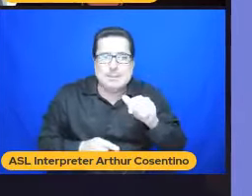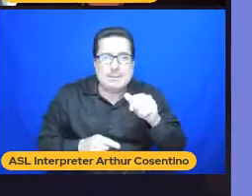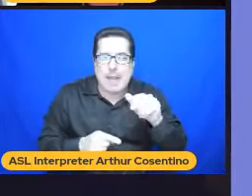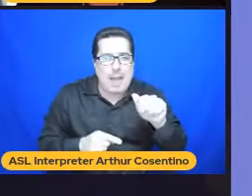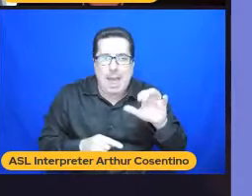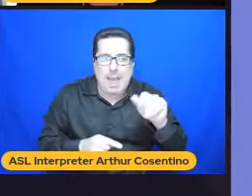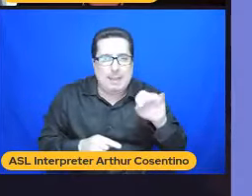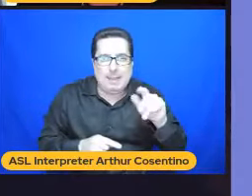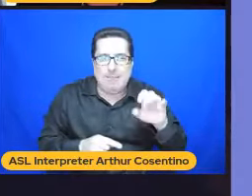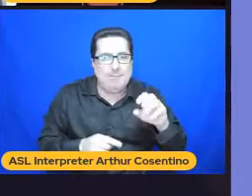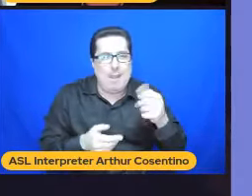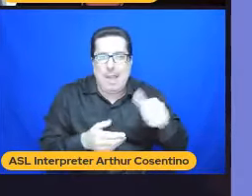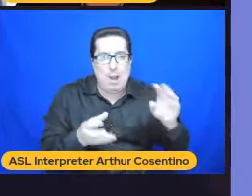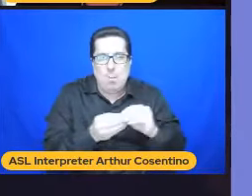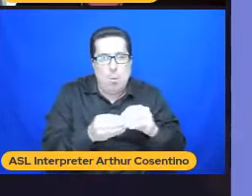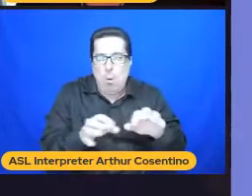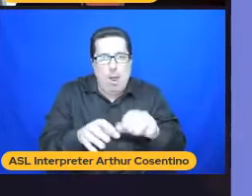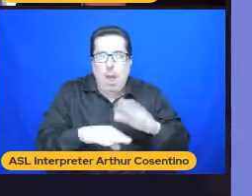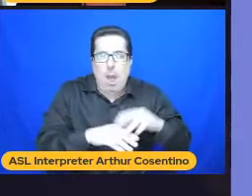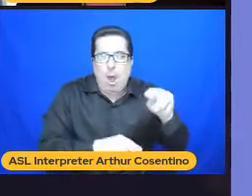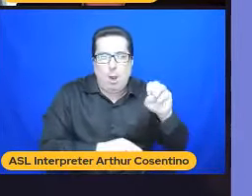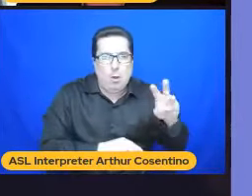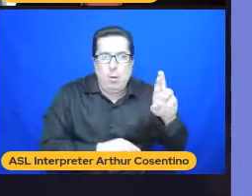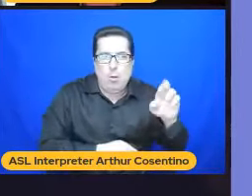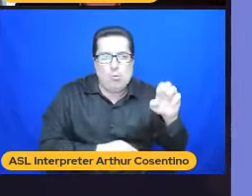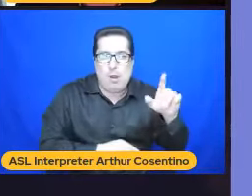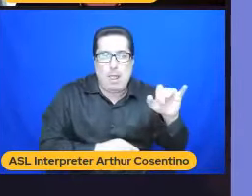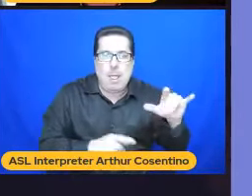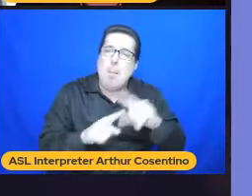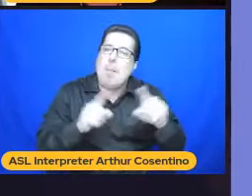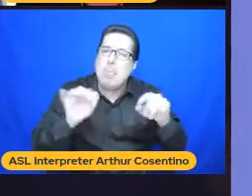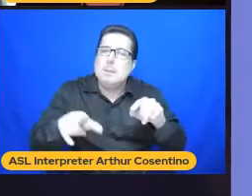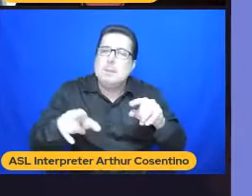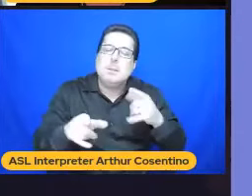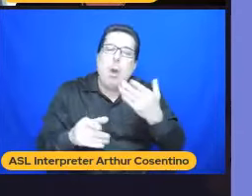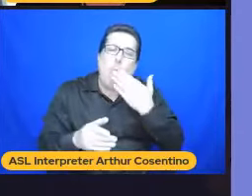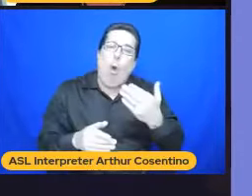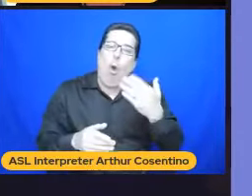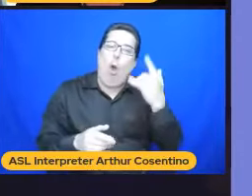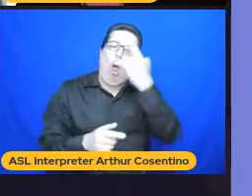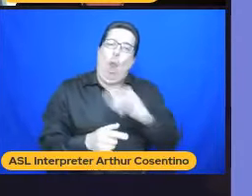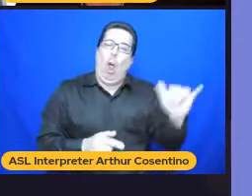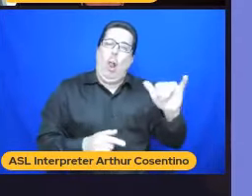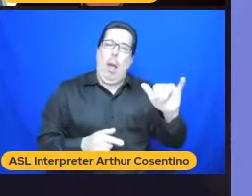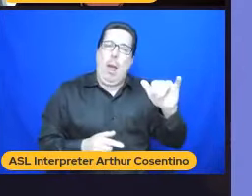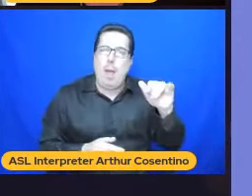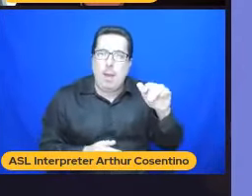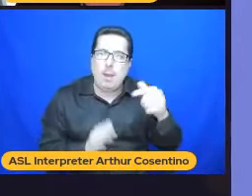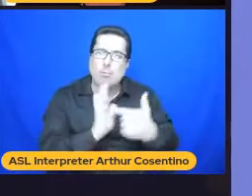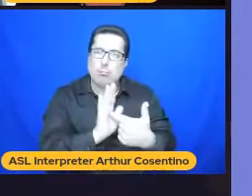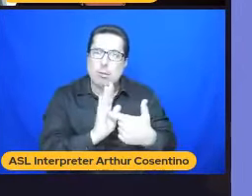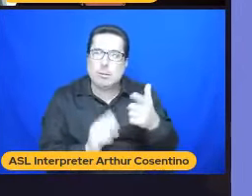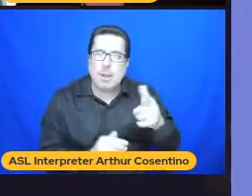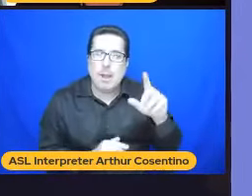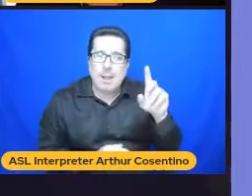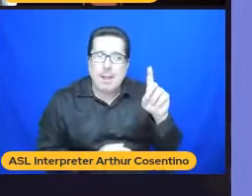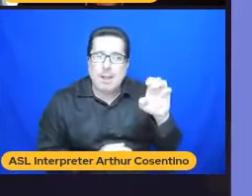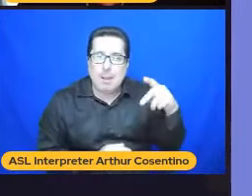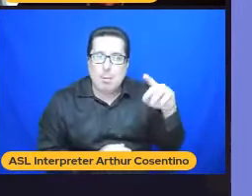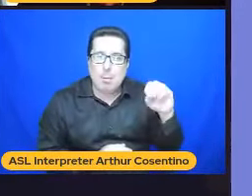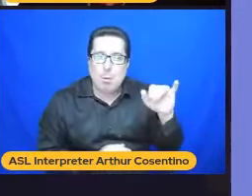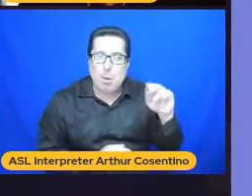it's still a pretty good representation of what it looked like. When we first thought, hey, we want people to track deployments along with